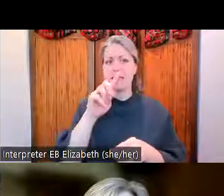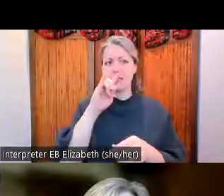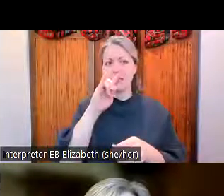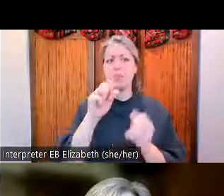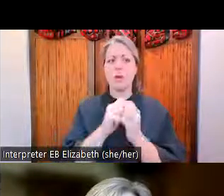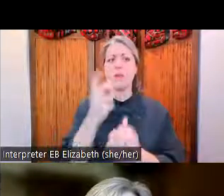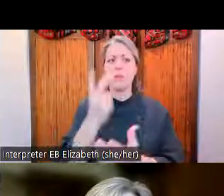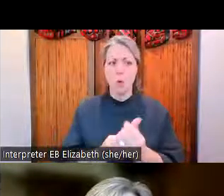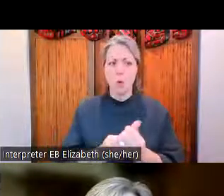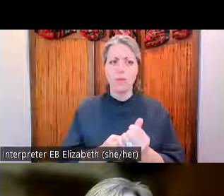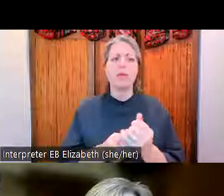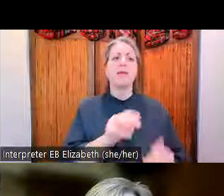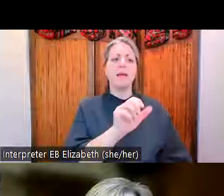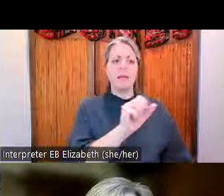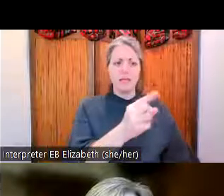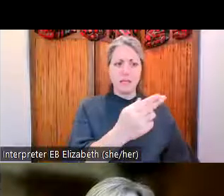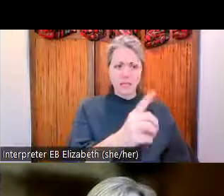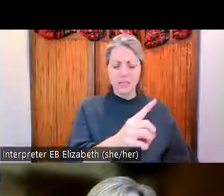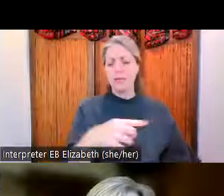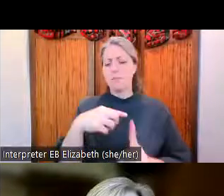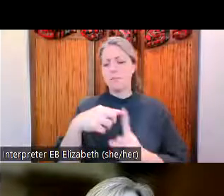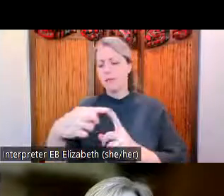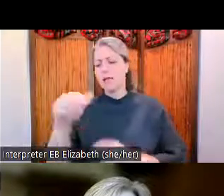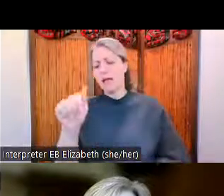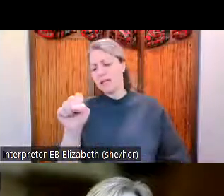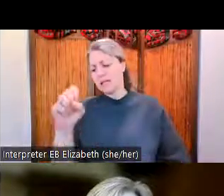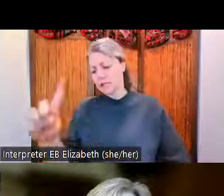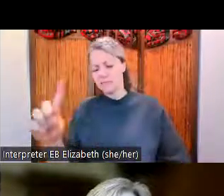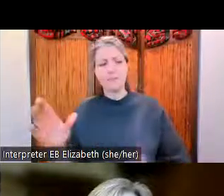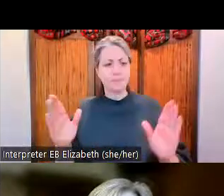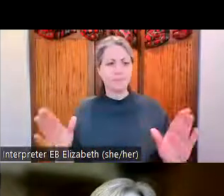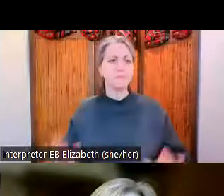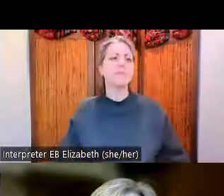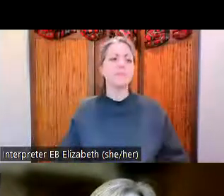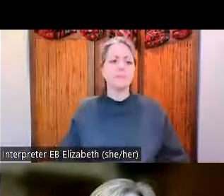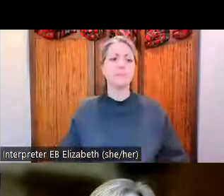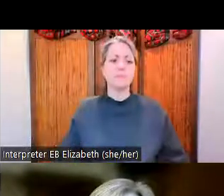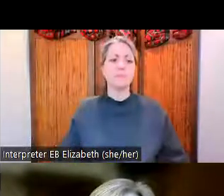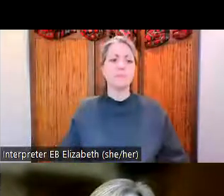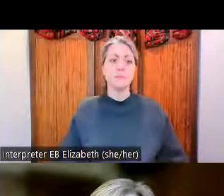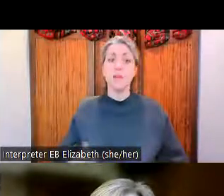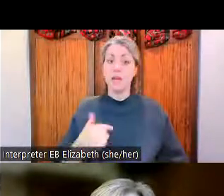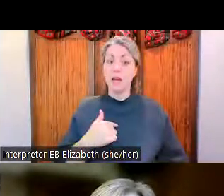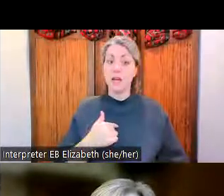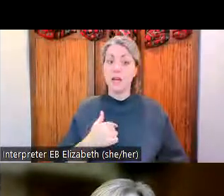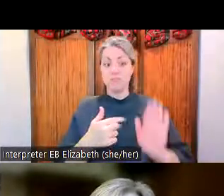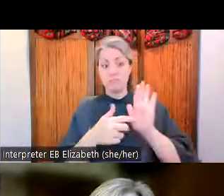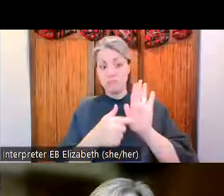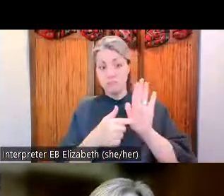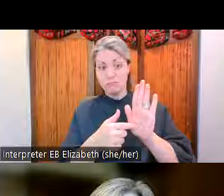So in this slide, I've kind of summarized the different groups of medicine and talked a little bit about